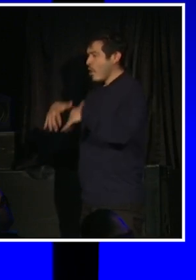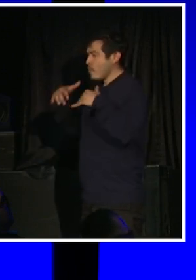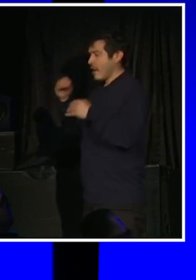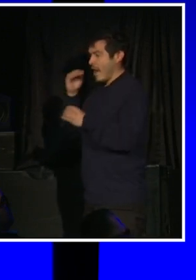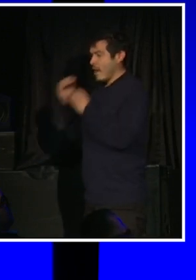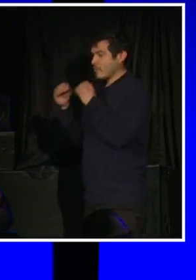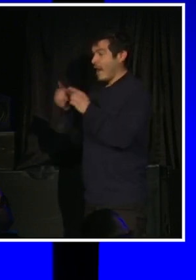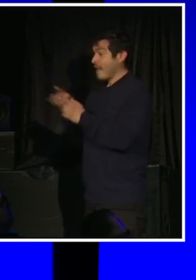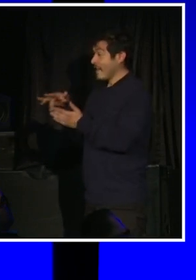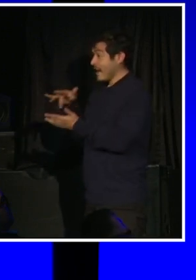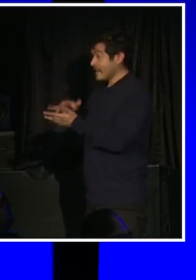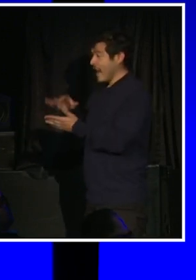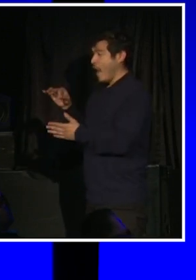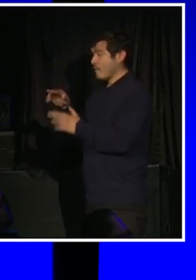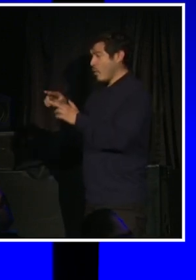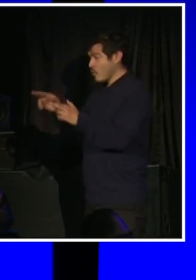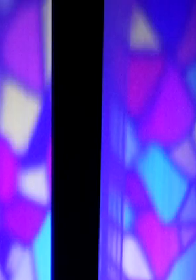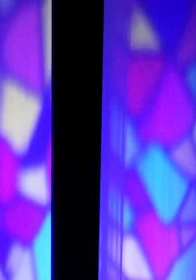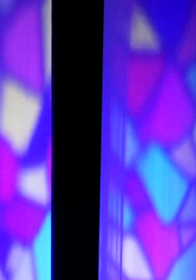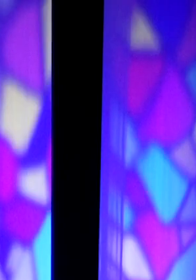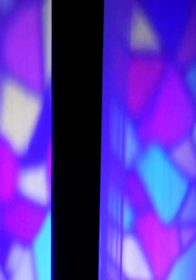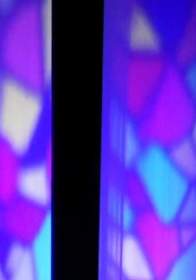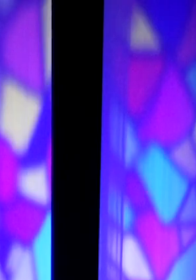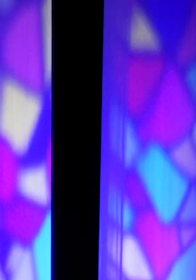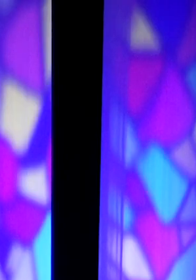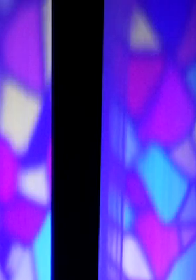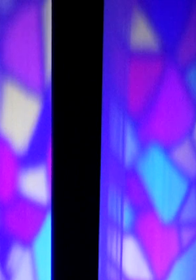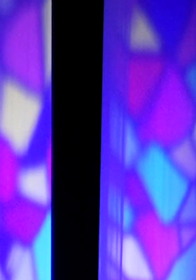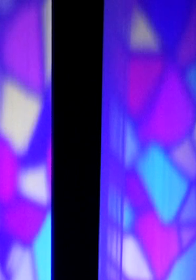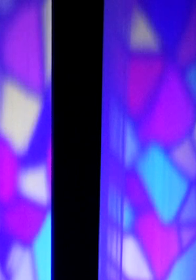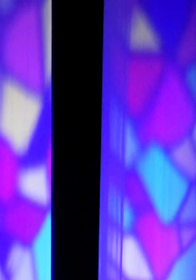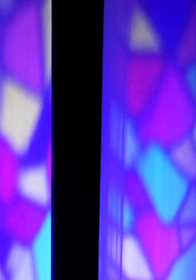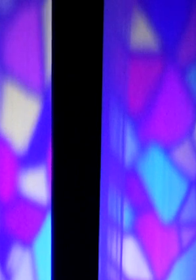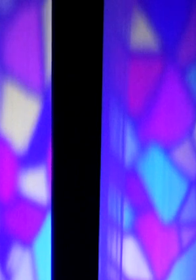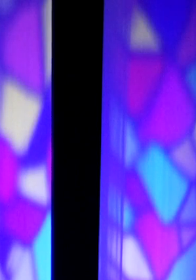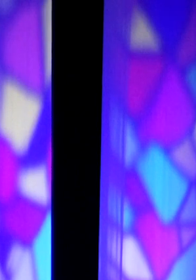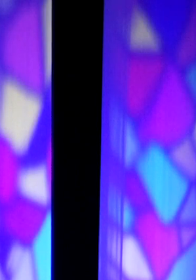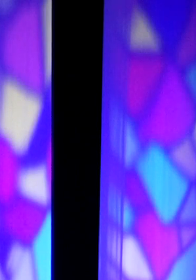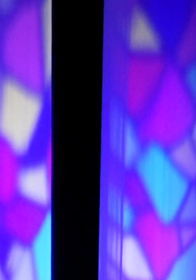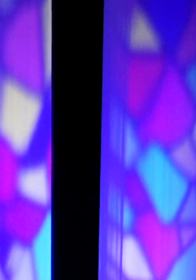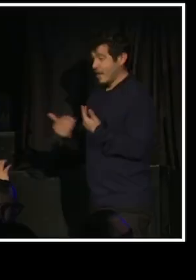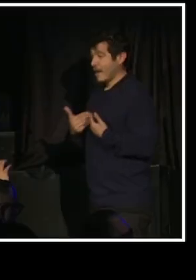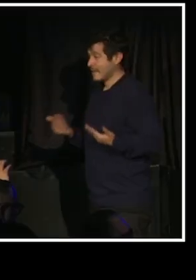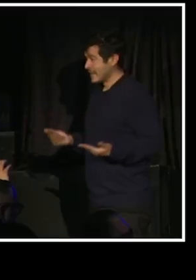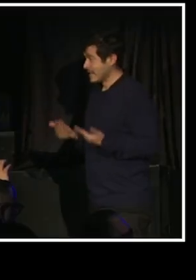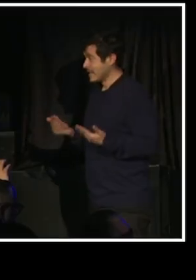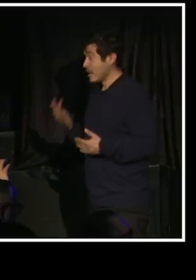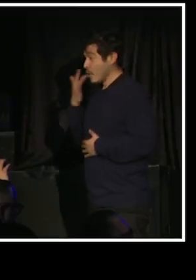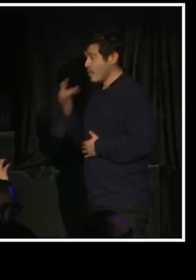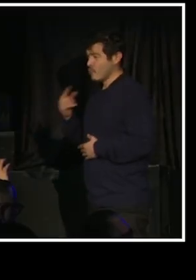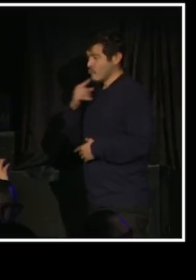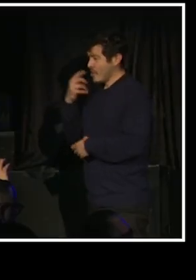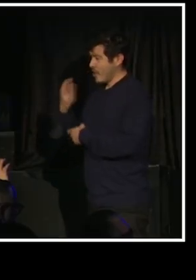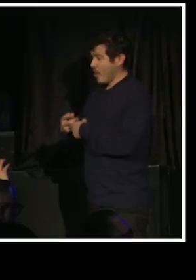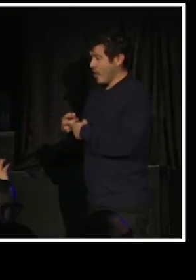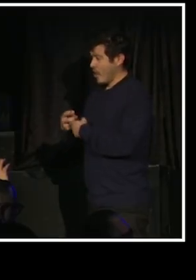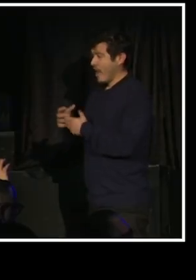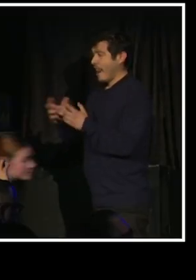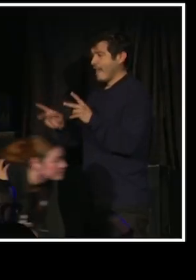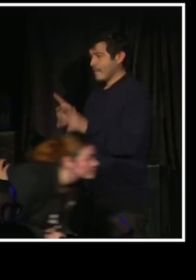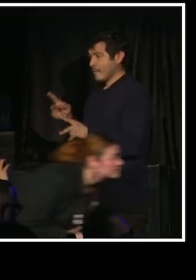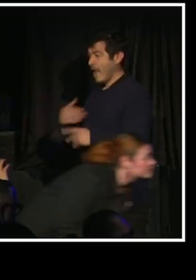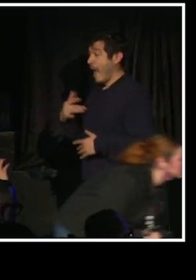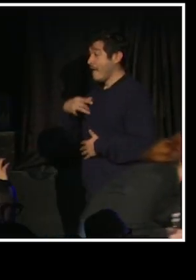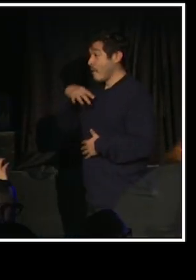as the center of the region's music scene. The future venue will transform Long Beach into an entertainment hub locally